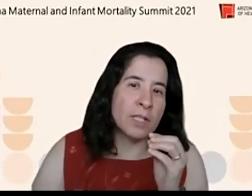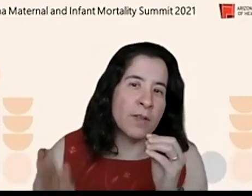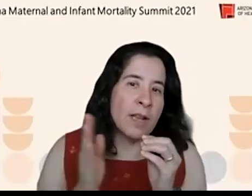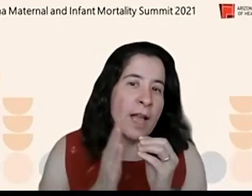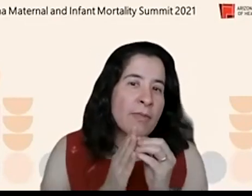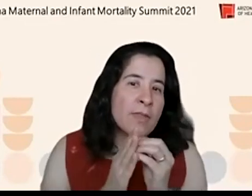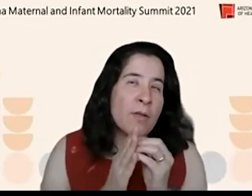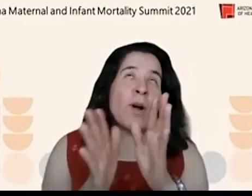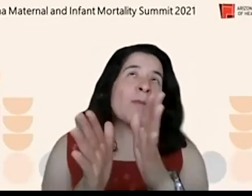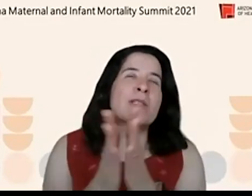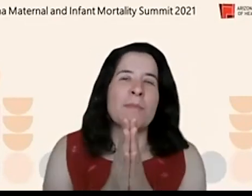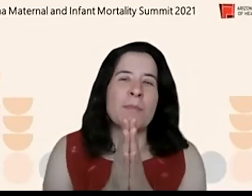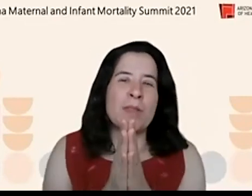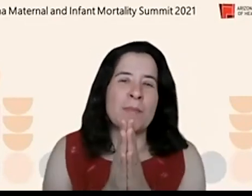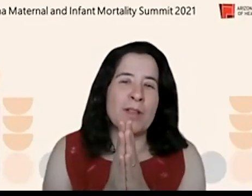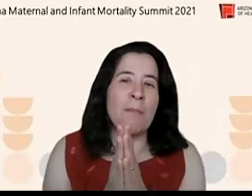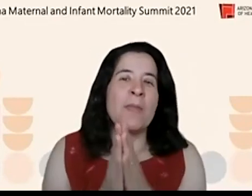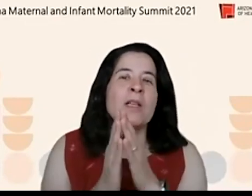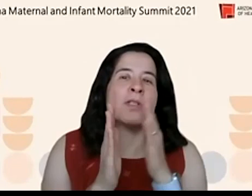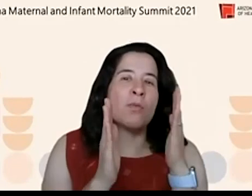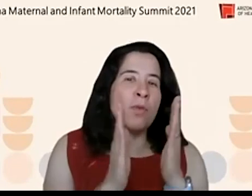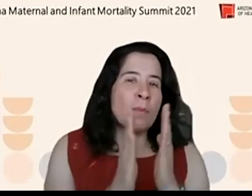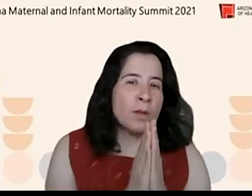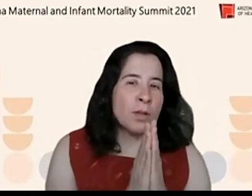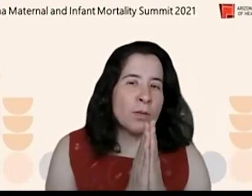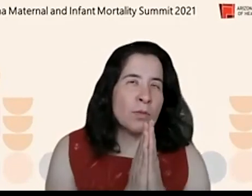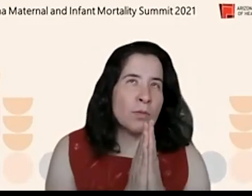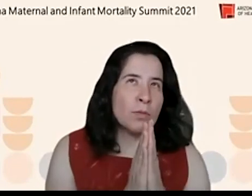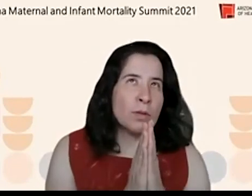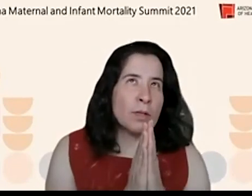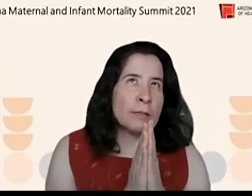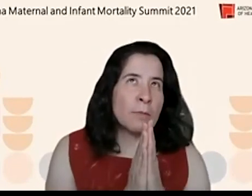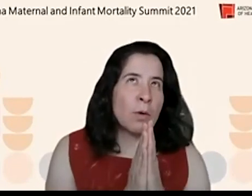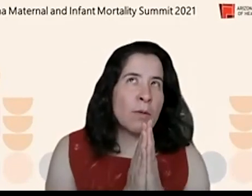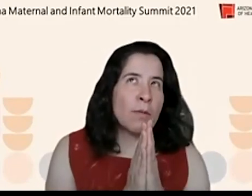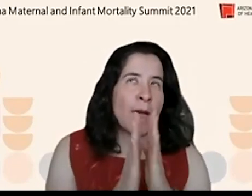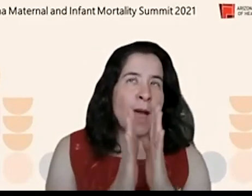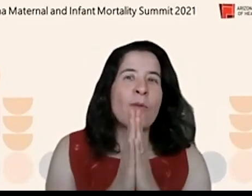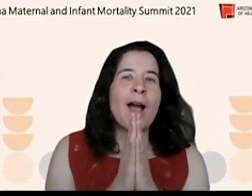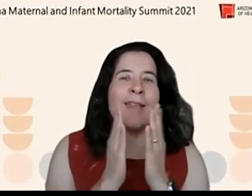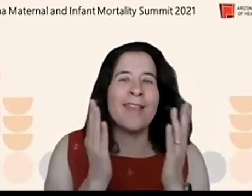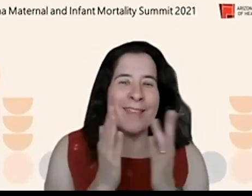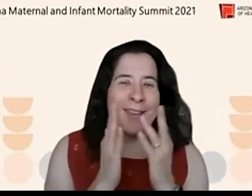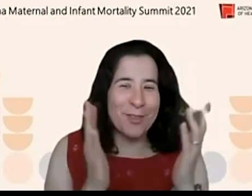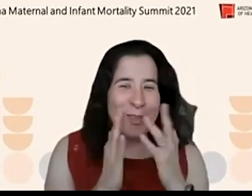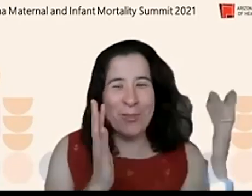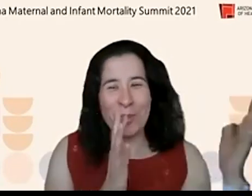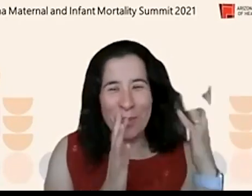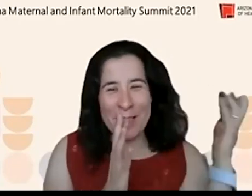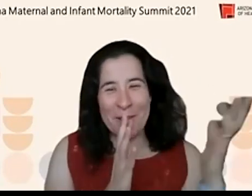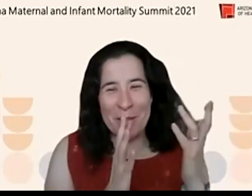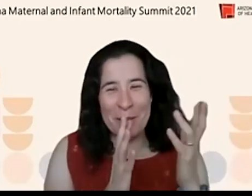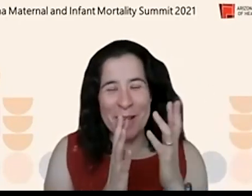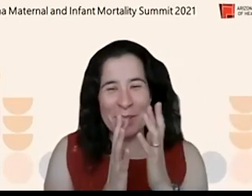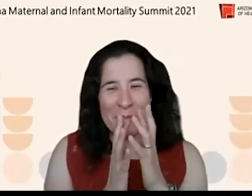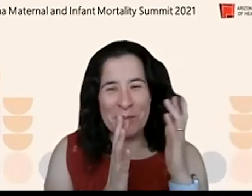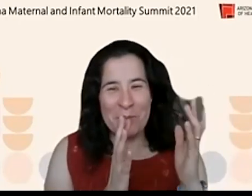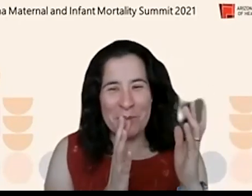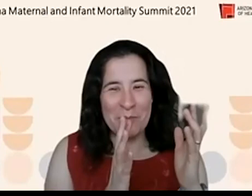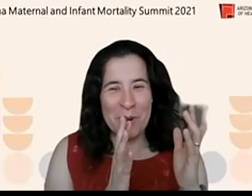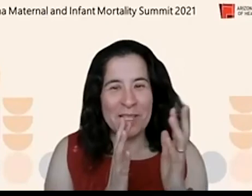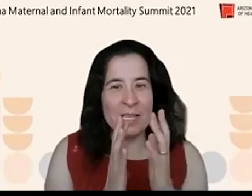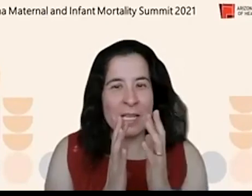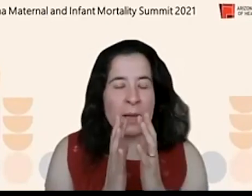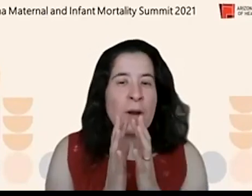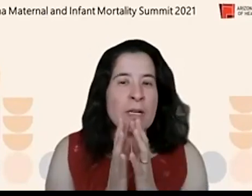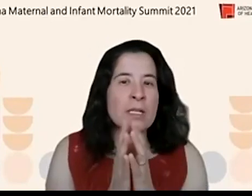they breastfeed, well, let me stop. So women who, the other sort of thing that I'm really passionate about in terms